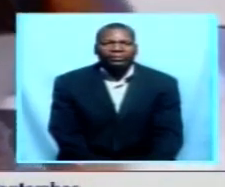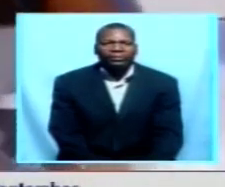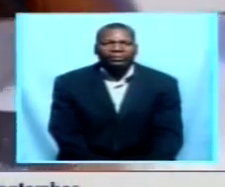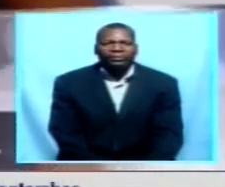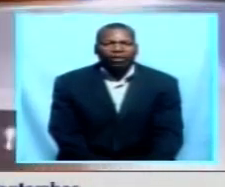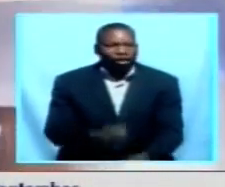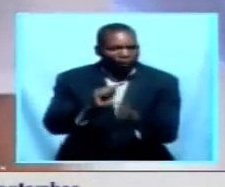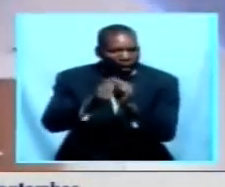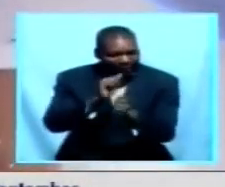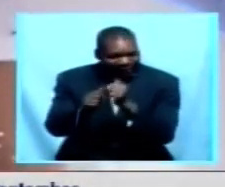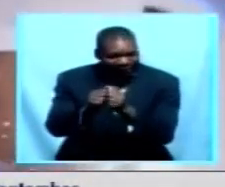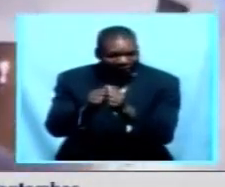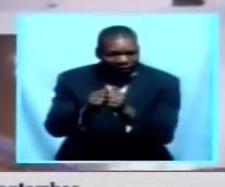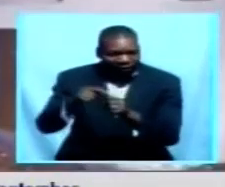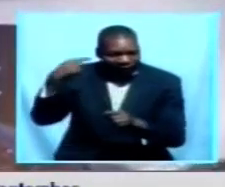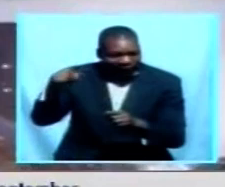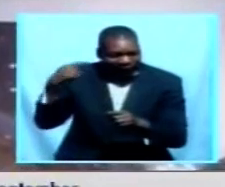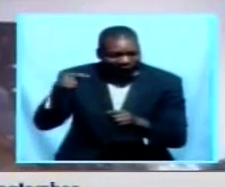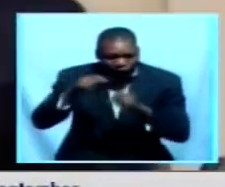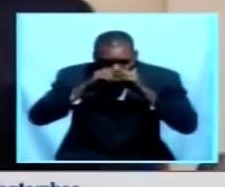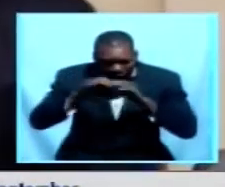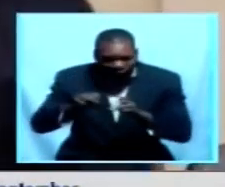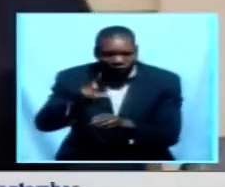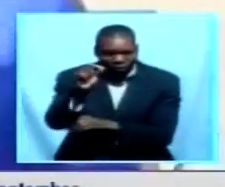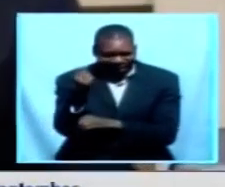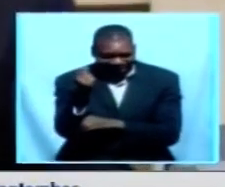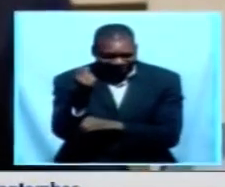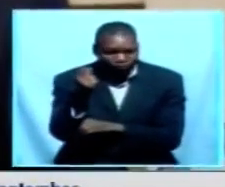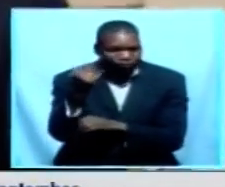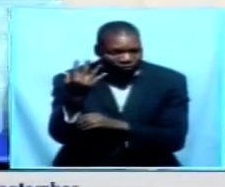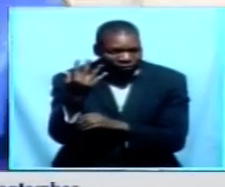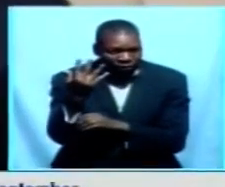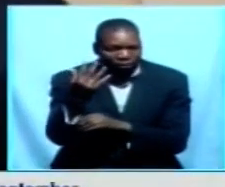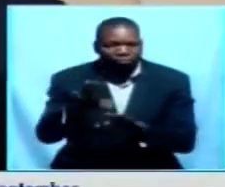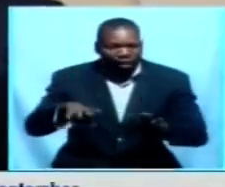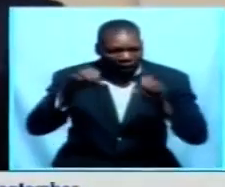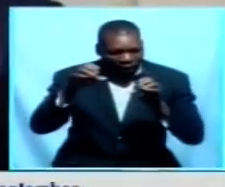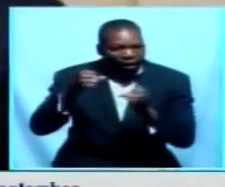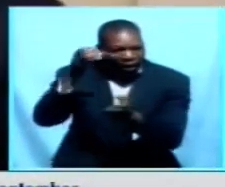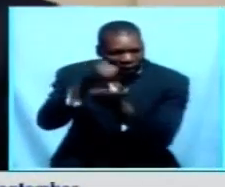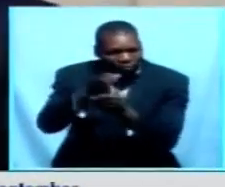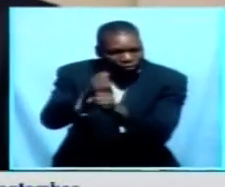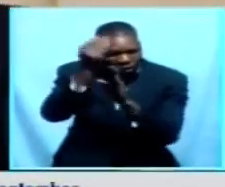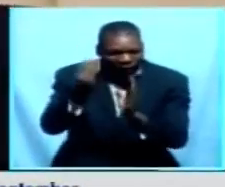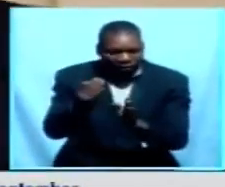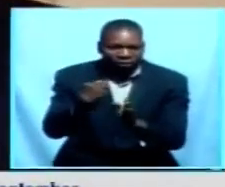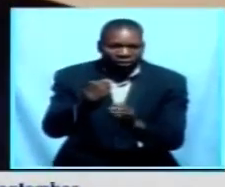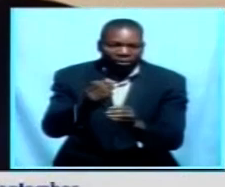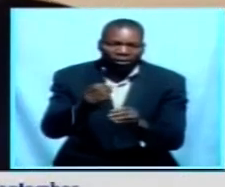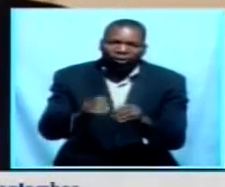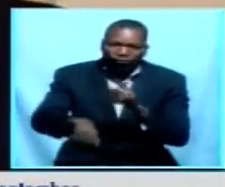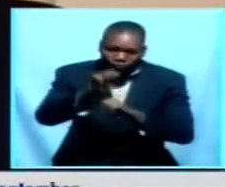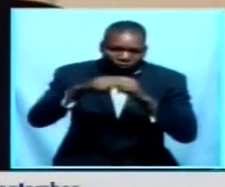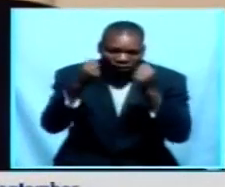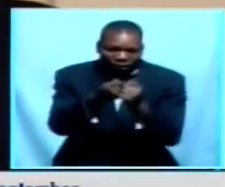In sports, the 2015 Barclays Cup defending champions Green Buffaloes start their title defense against Power Dynamos Football